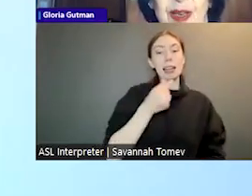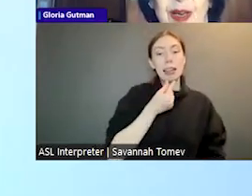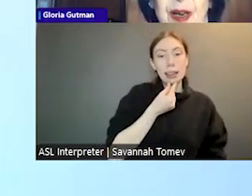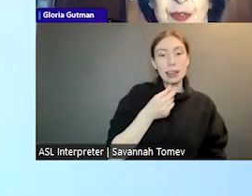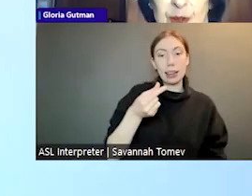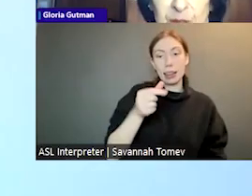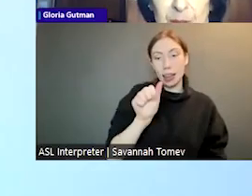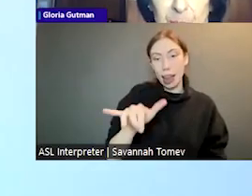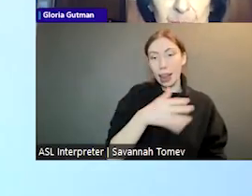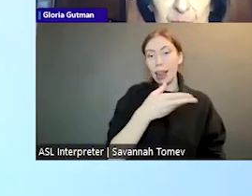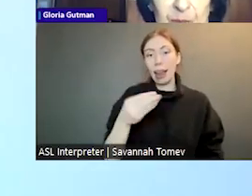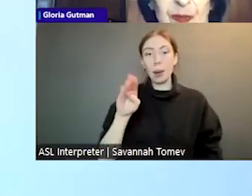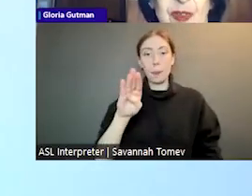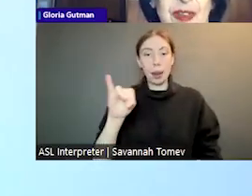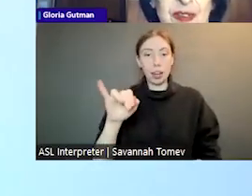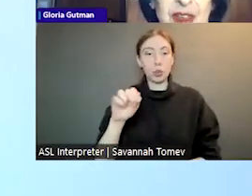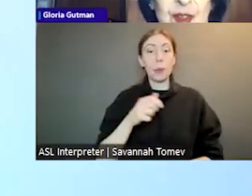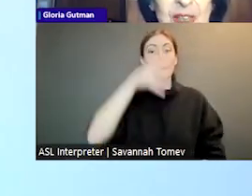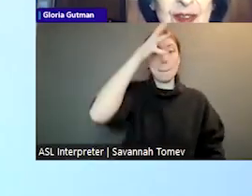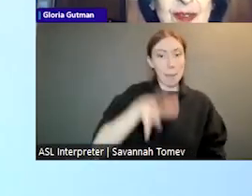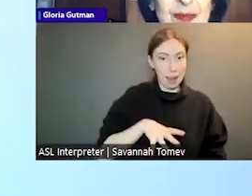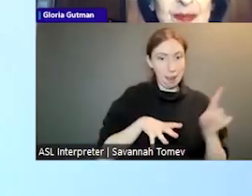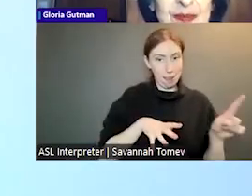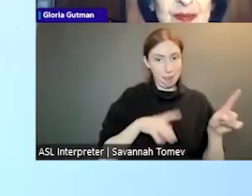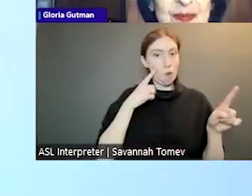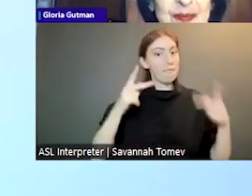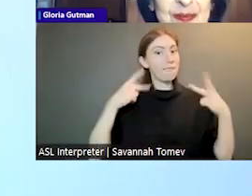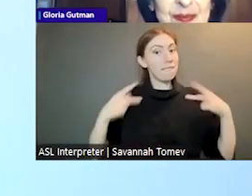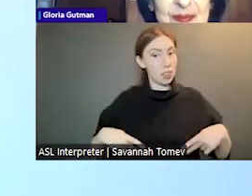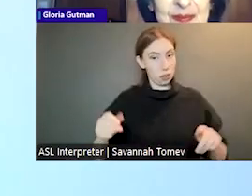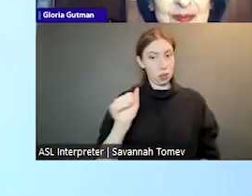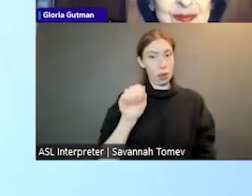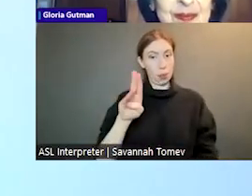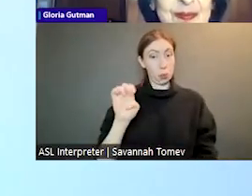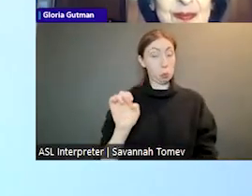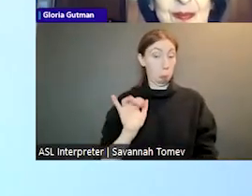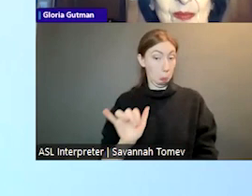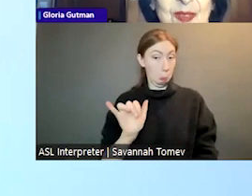be physically abused. Next slide.